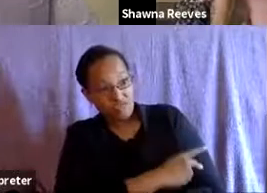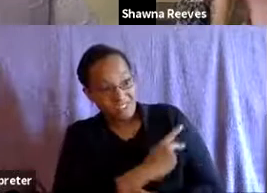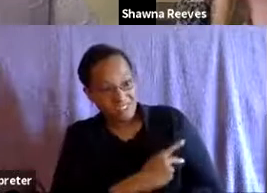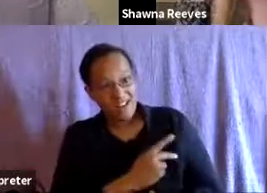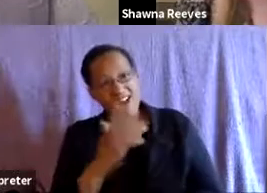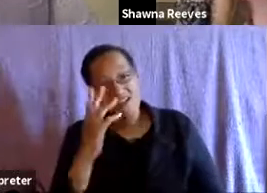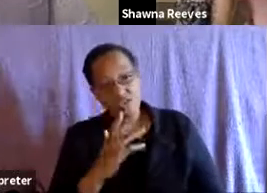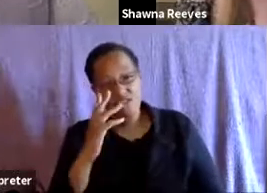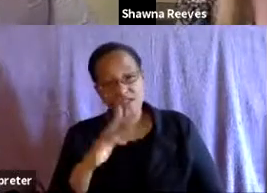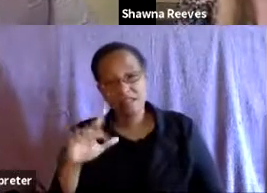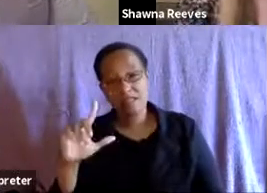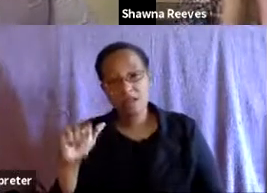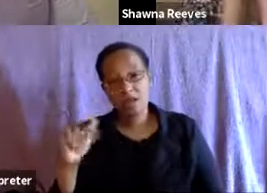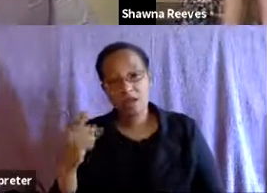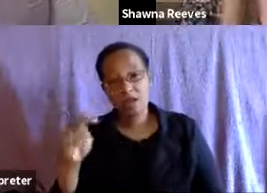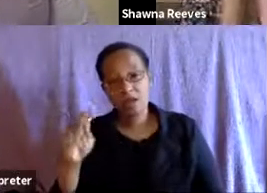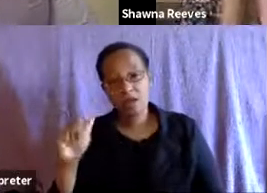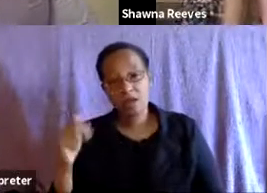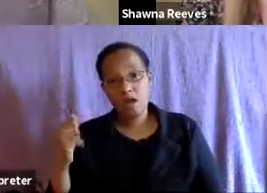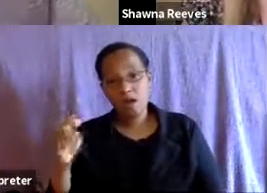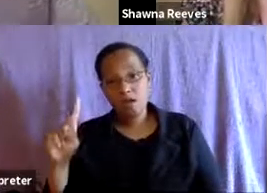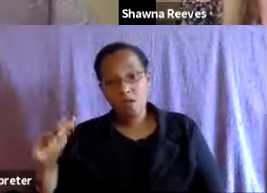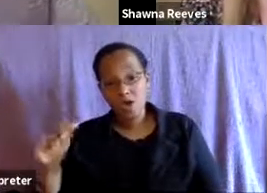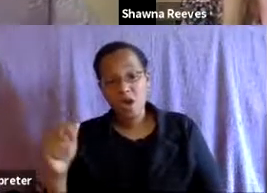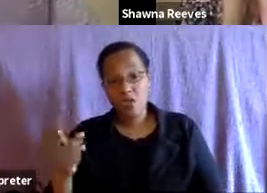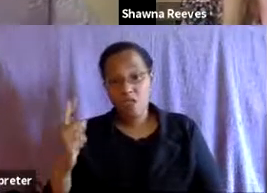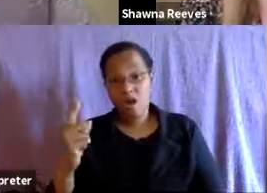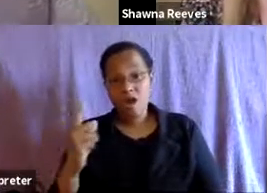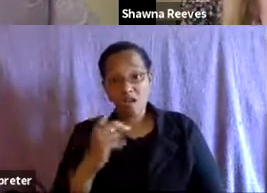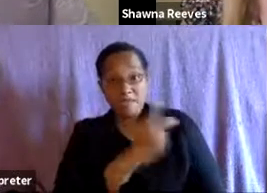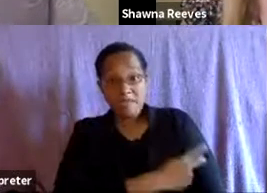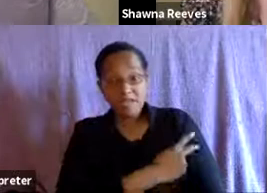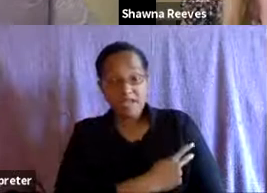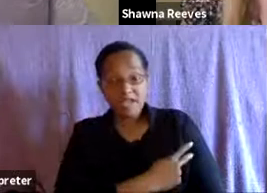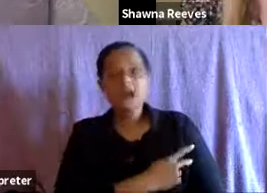have handled some abuse reports by actually doing Zoom interviews with